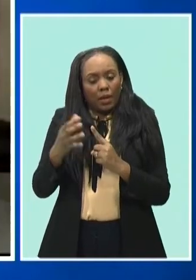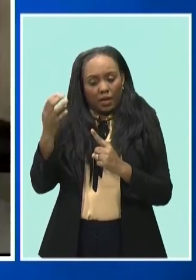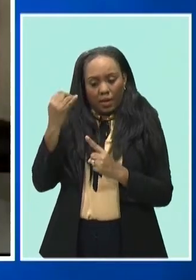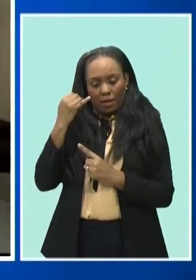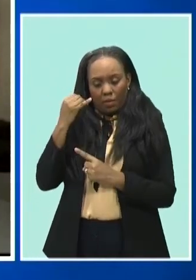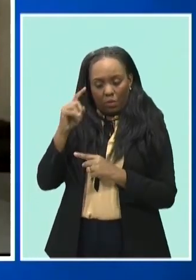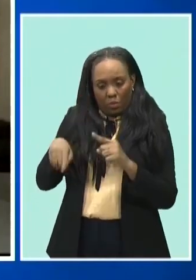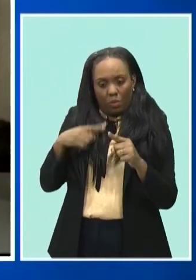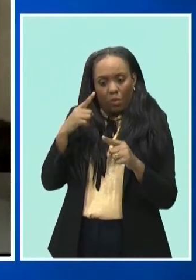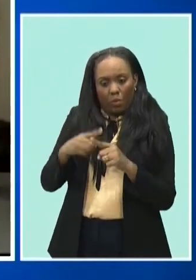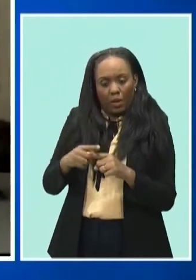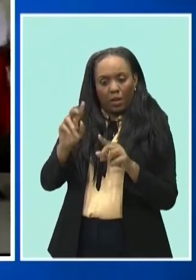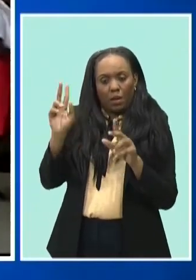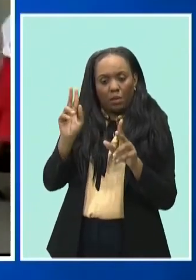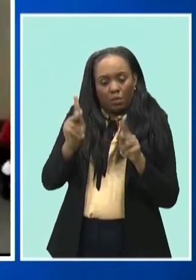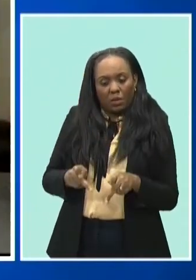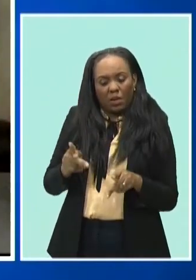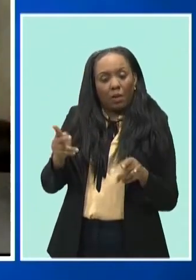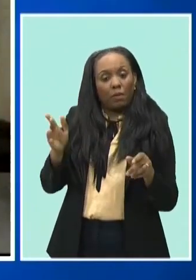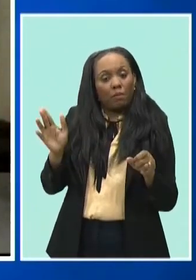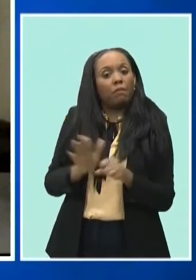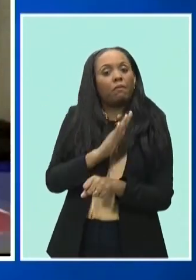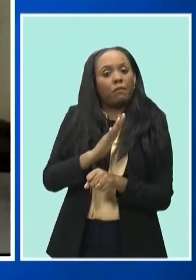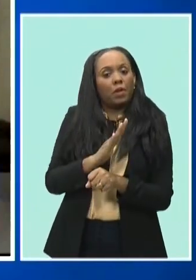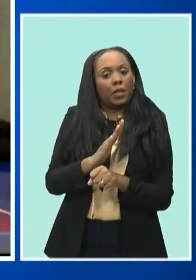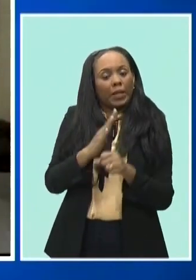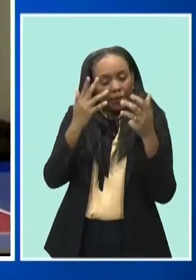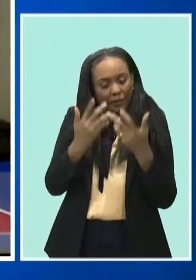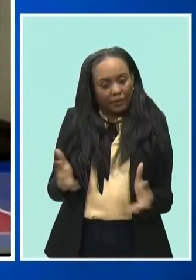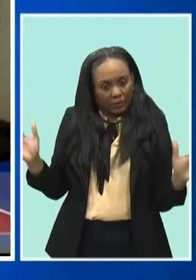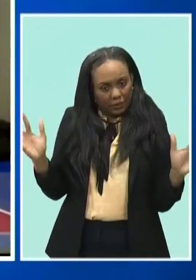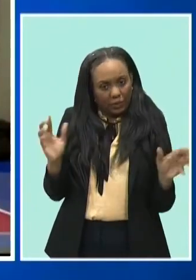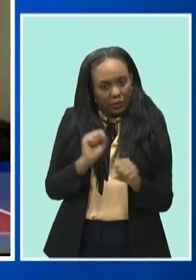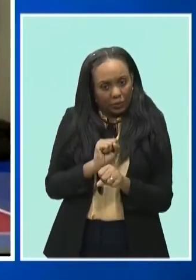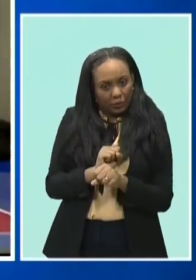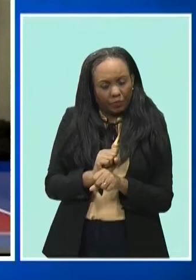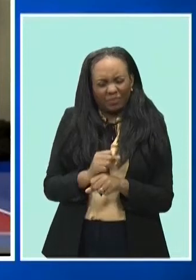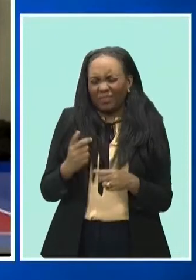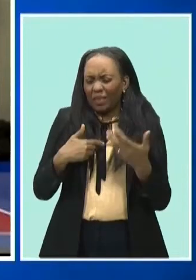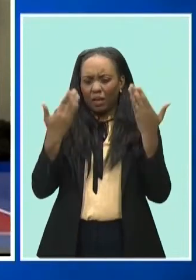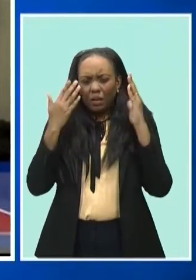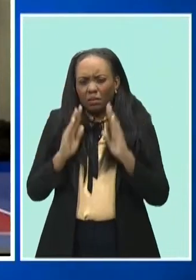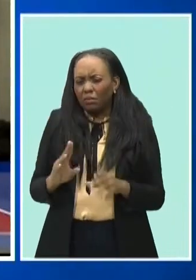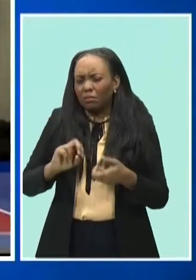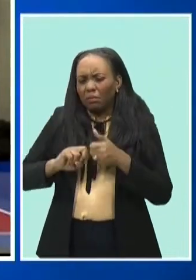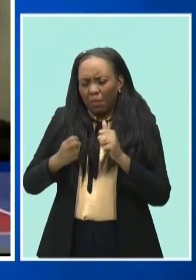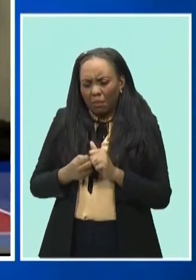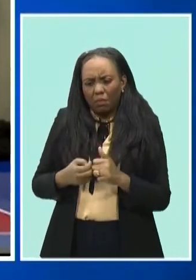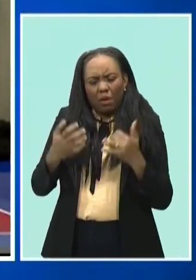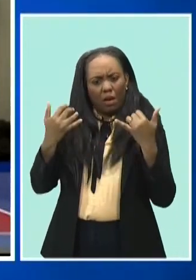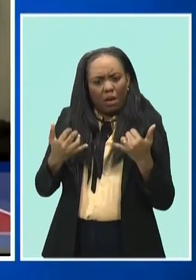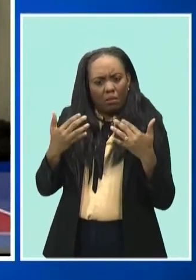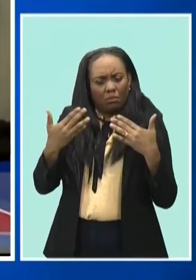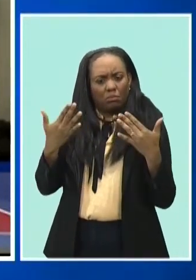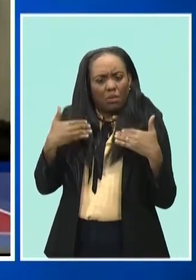has expired. I'm not too sure what the concern is. There is an acting Labour Commissioner. The acting Labour Commissioner